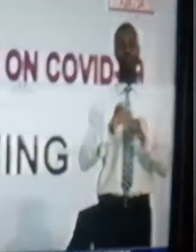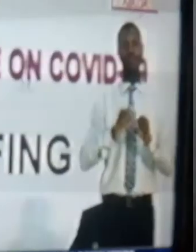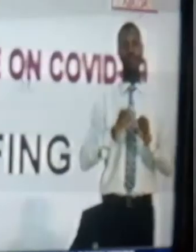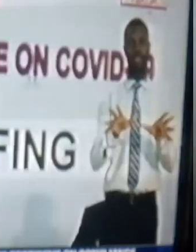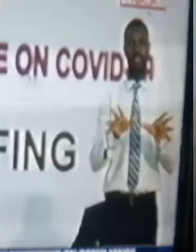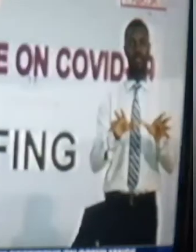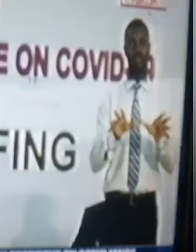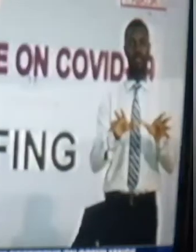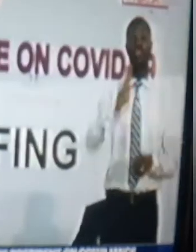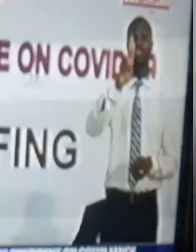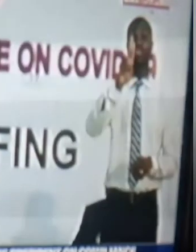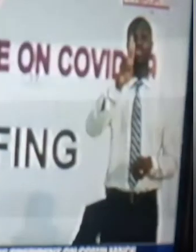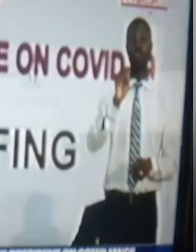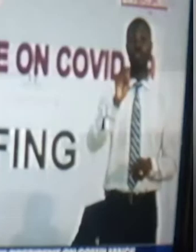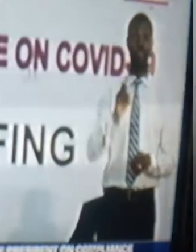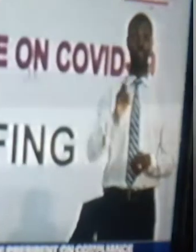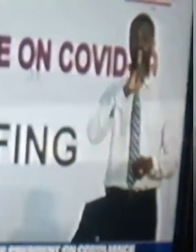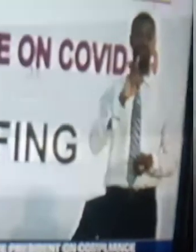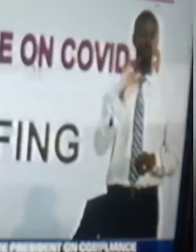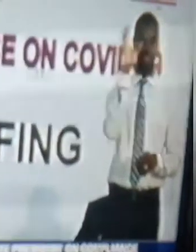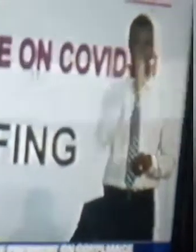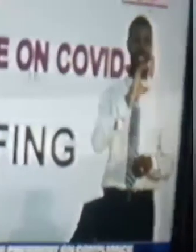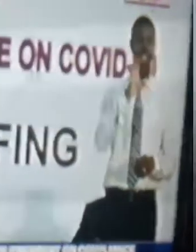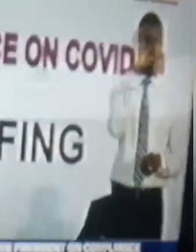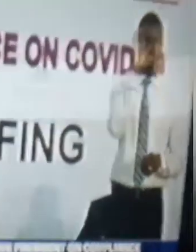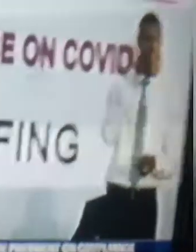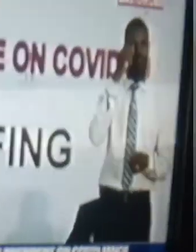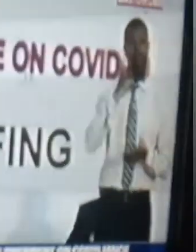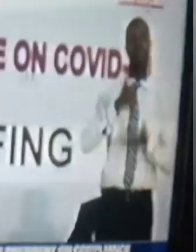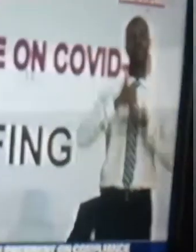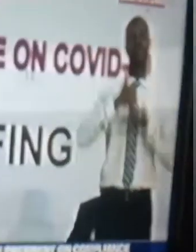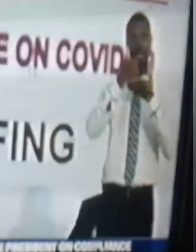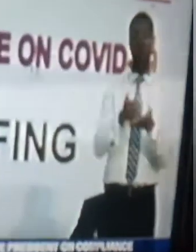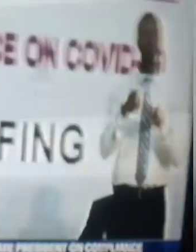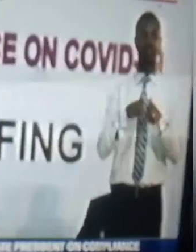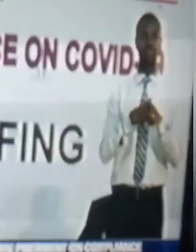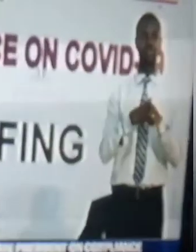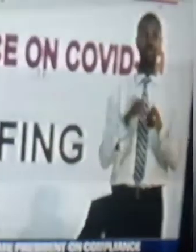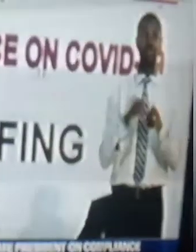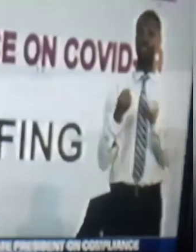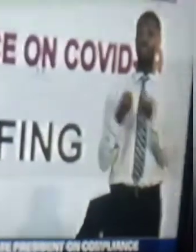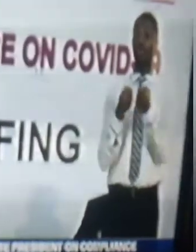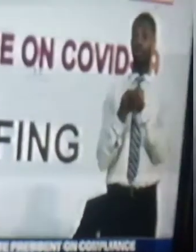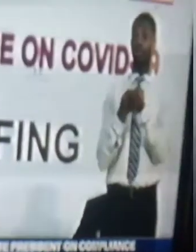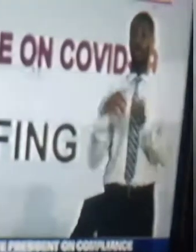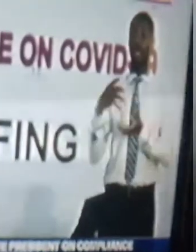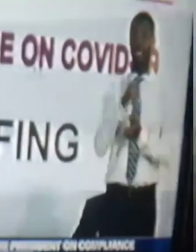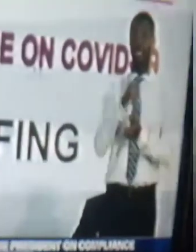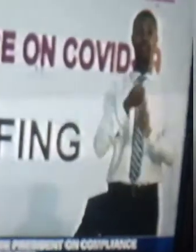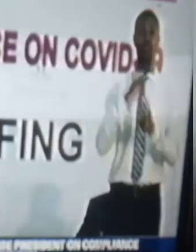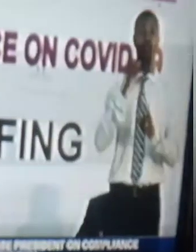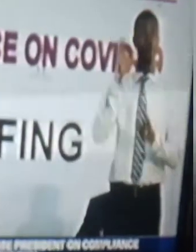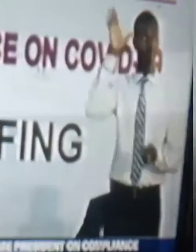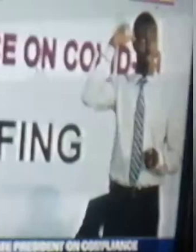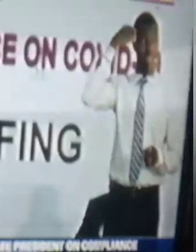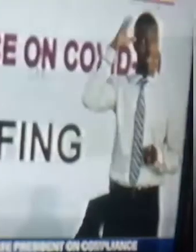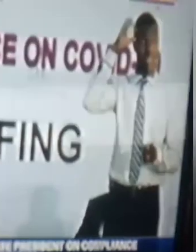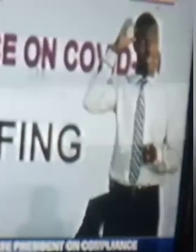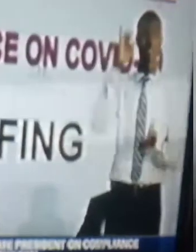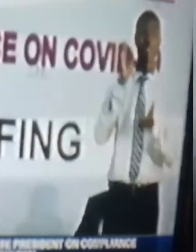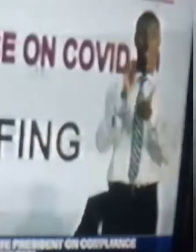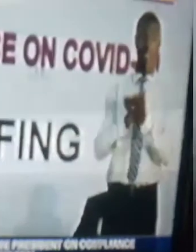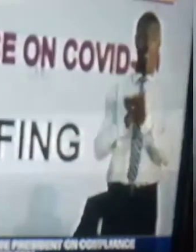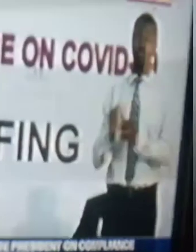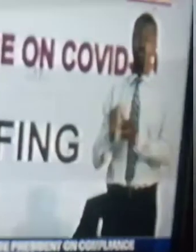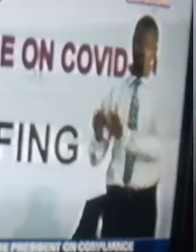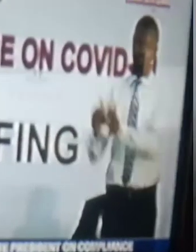is looking for help elsewhere. The support coming from China is a corporate social